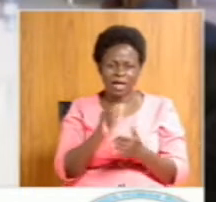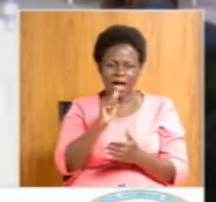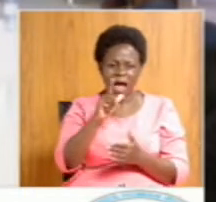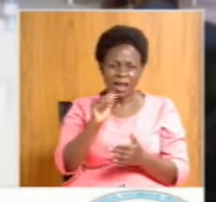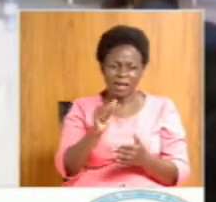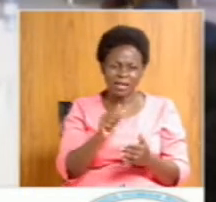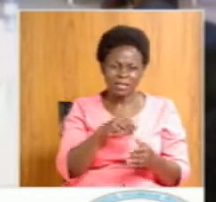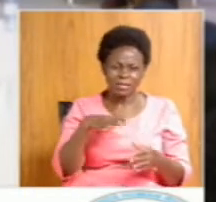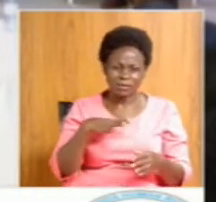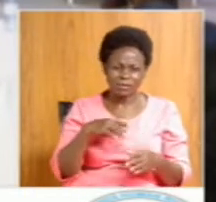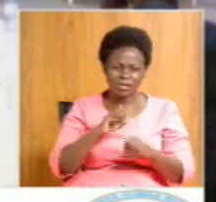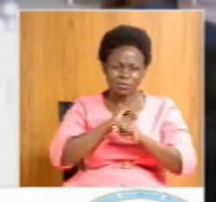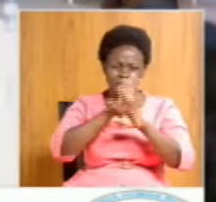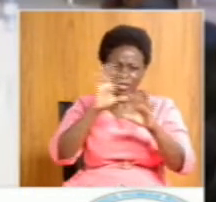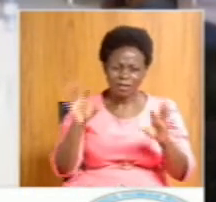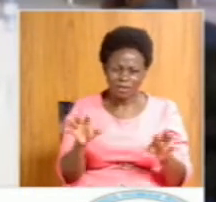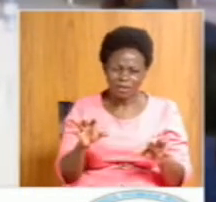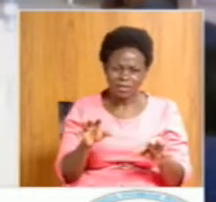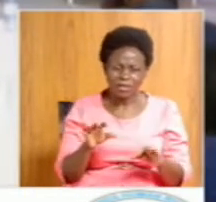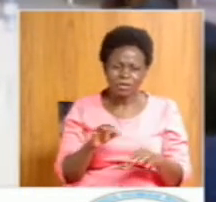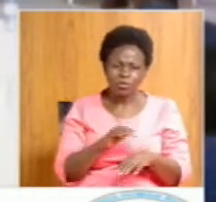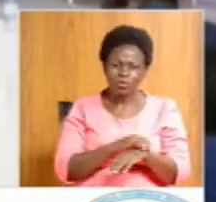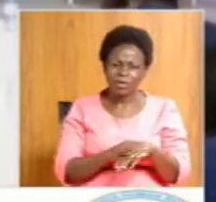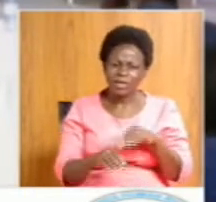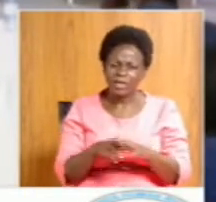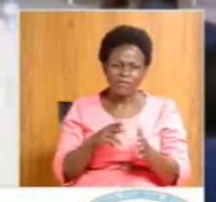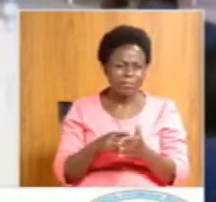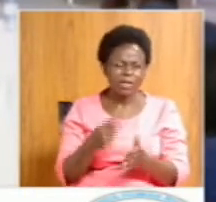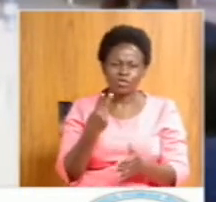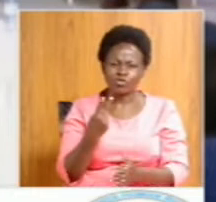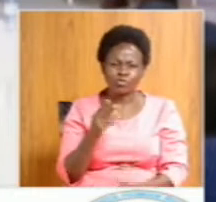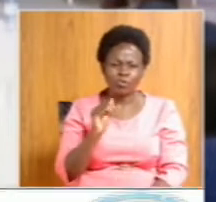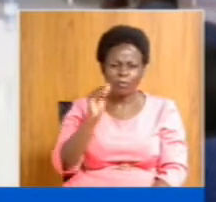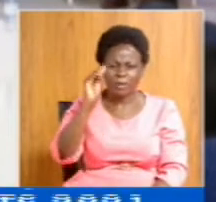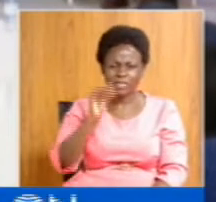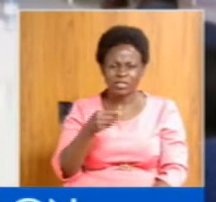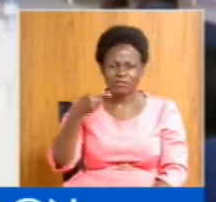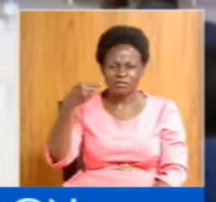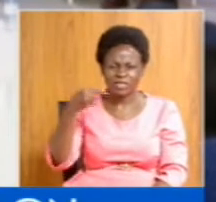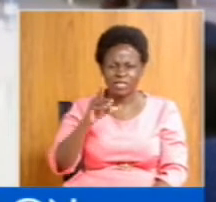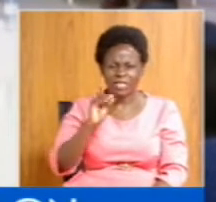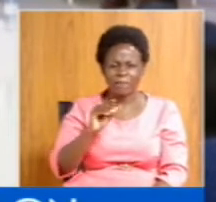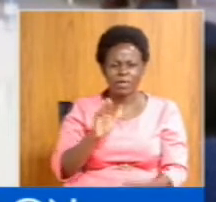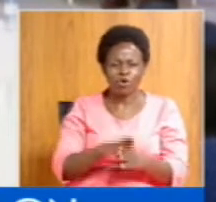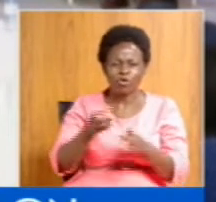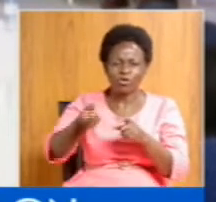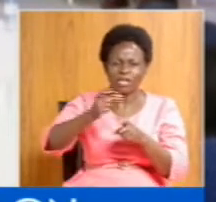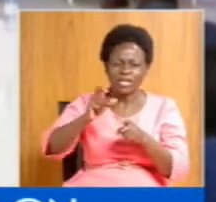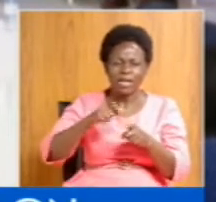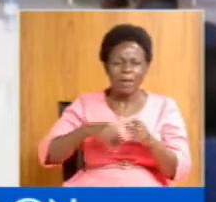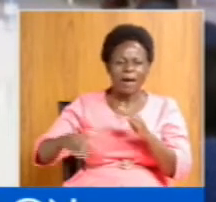Alana could you pause a little bit just to clarify we've never paid 2% of GDP in interest please because the